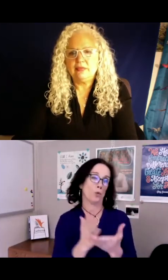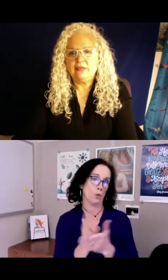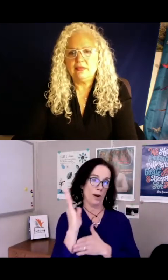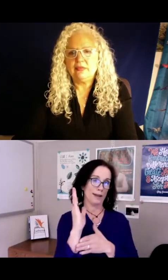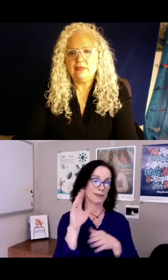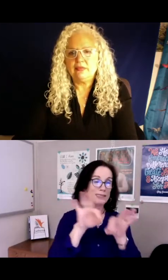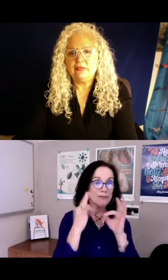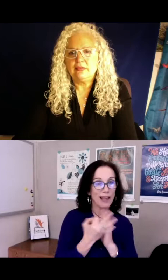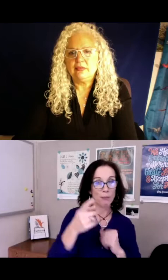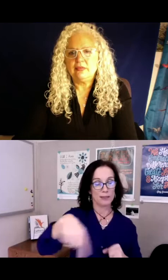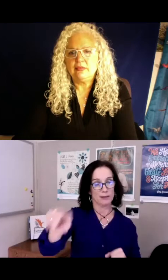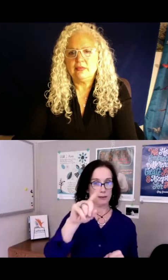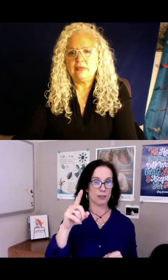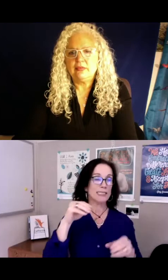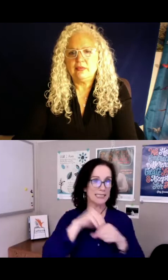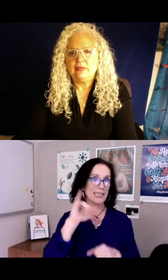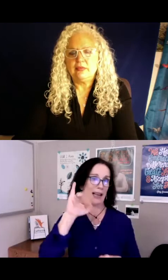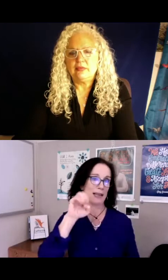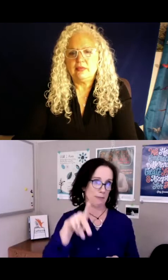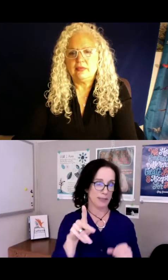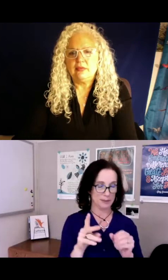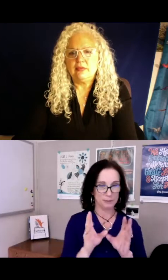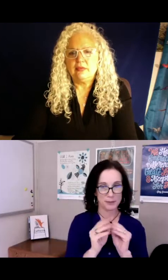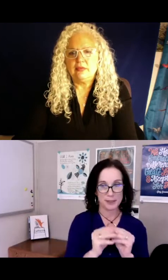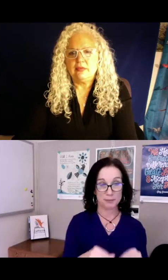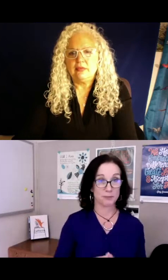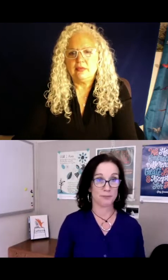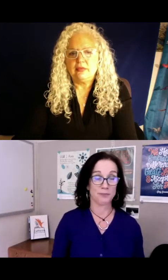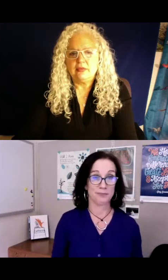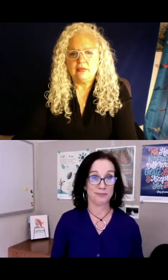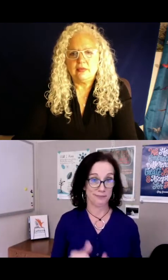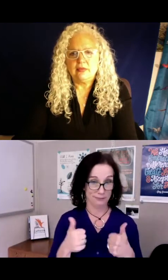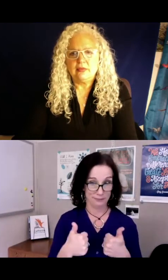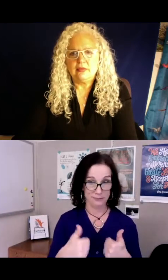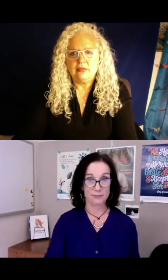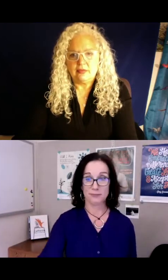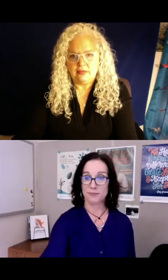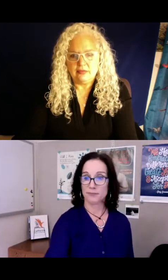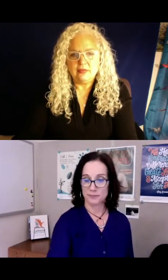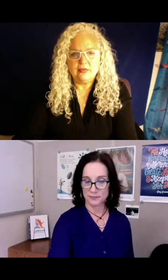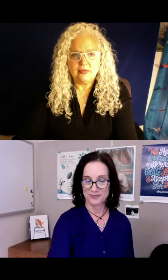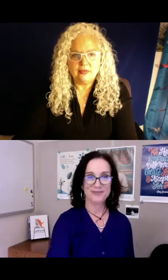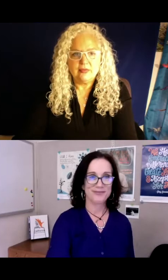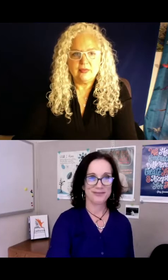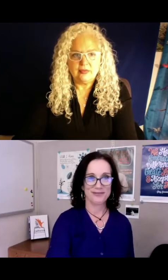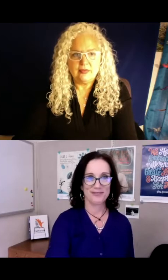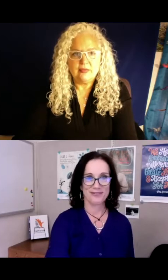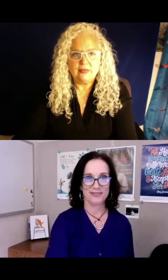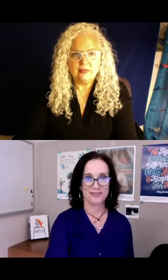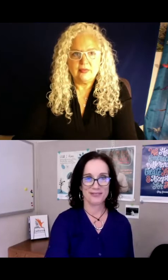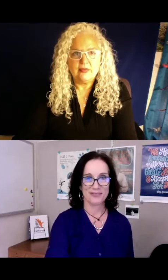And importantly, your rights as a family in the IEP meeting. Okay.